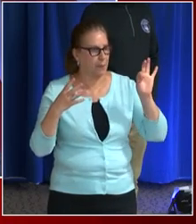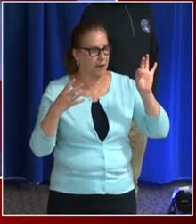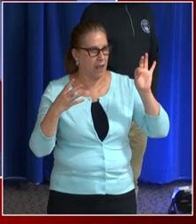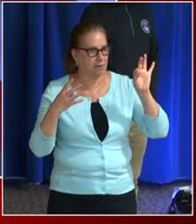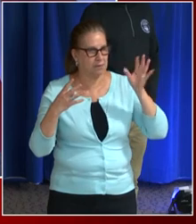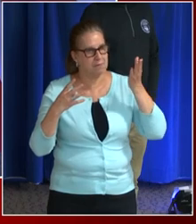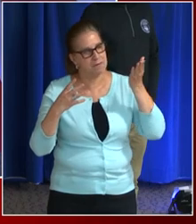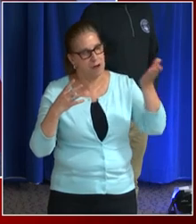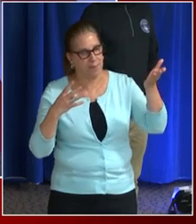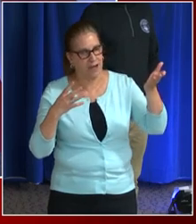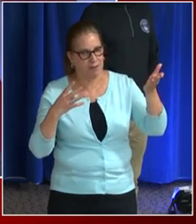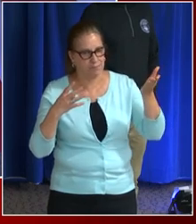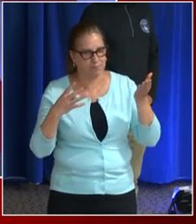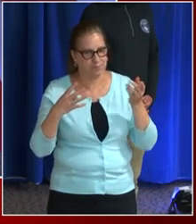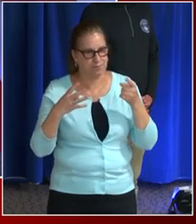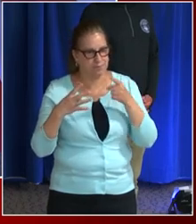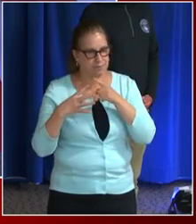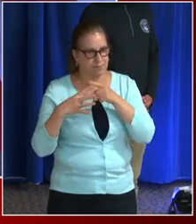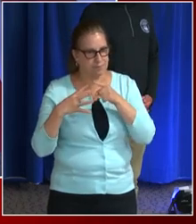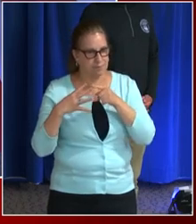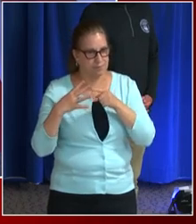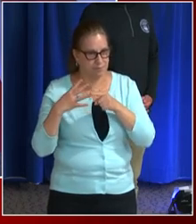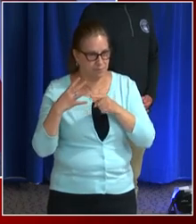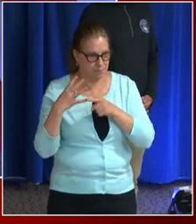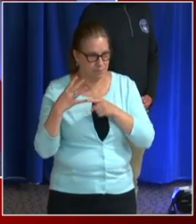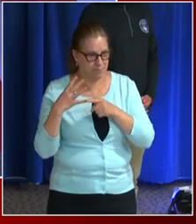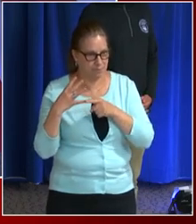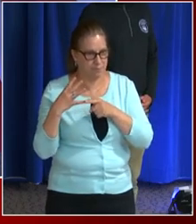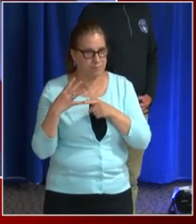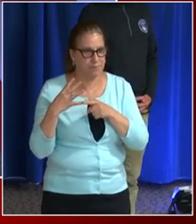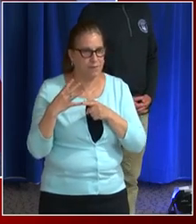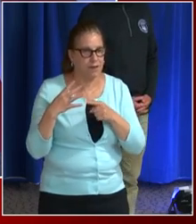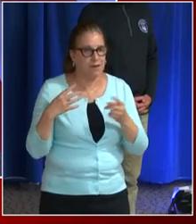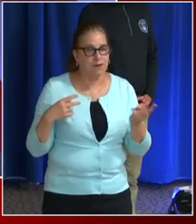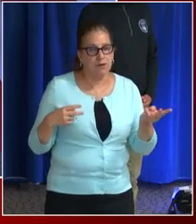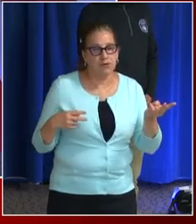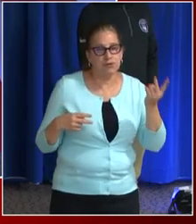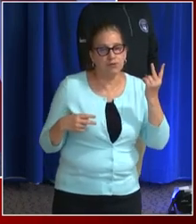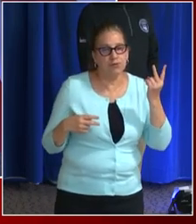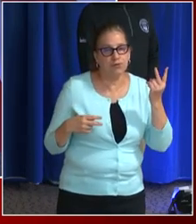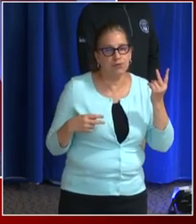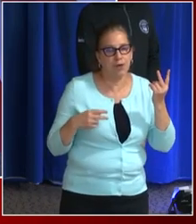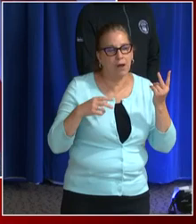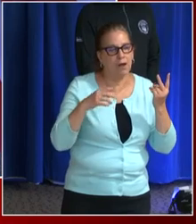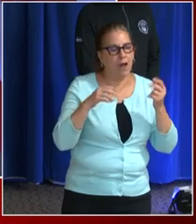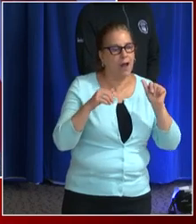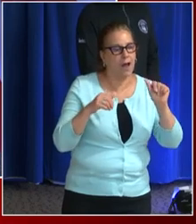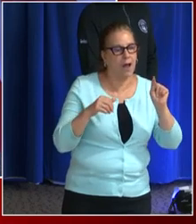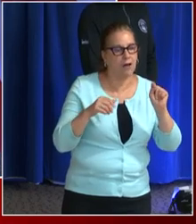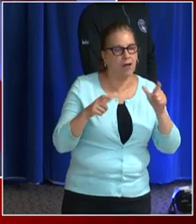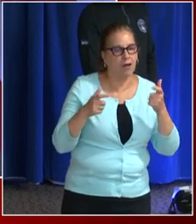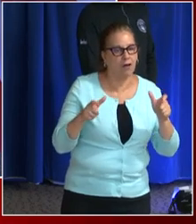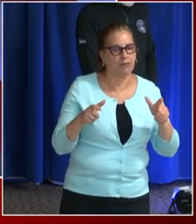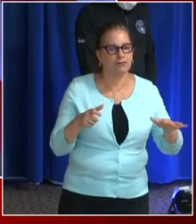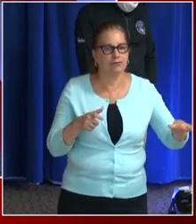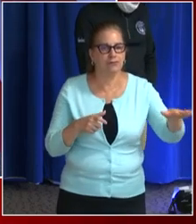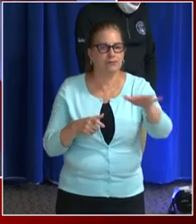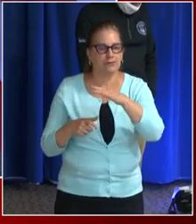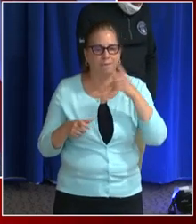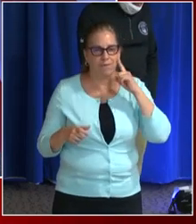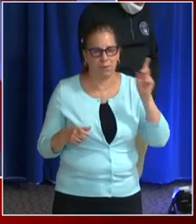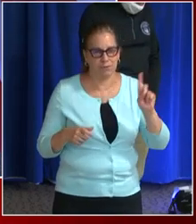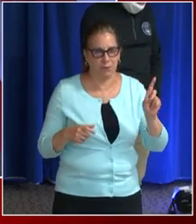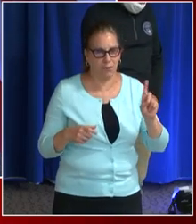only one of the at-large is on the ballot now for the Democratic primary. This year,